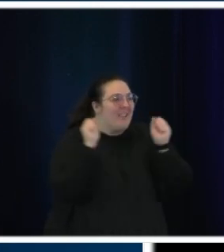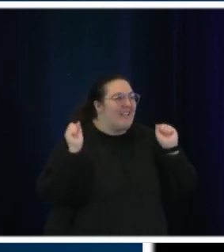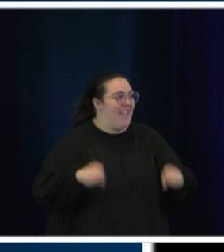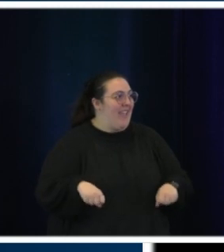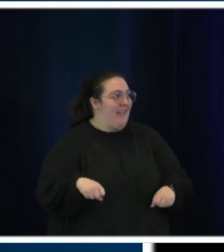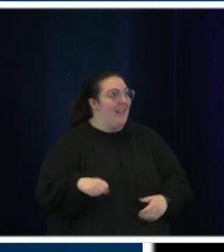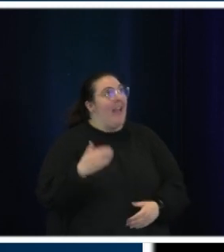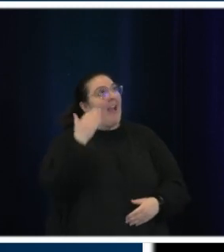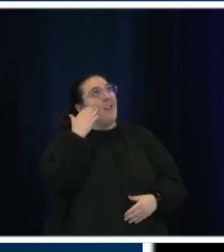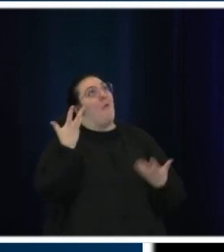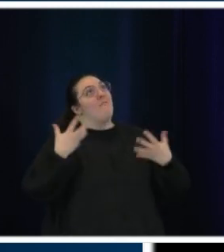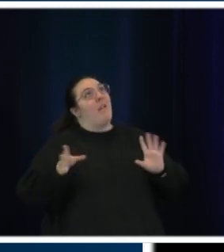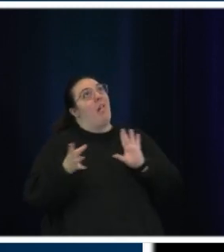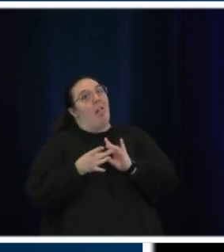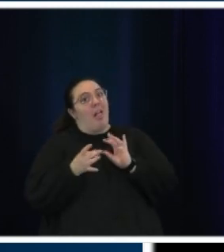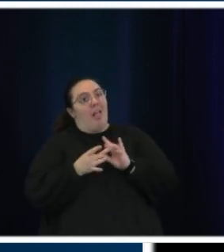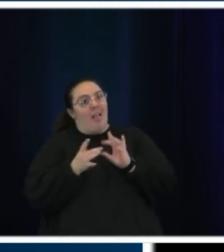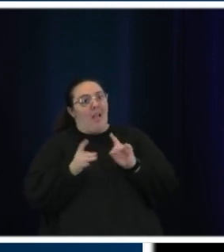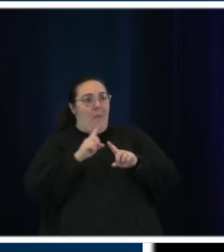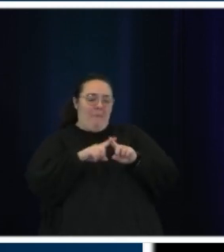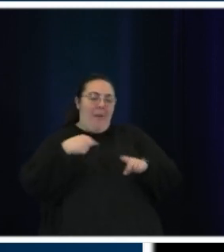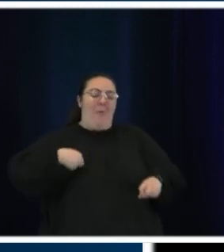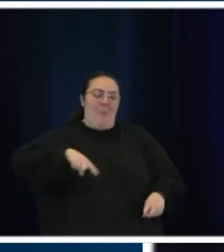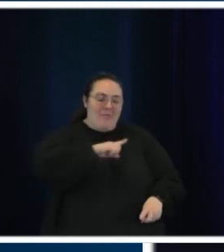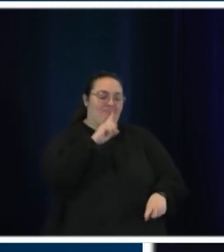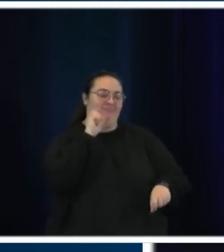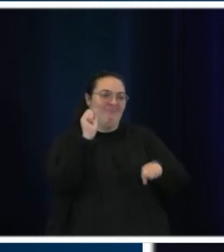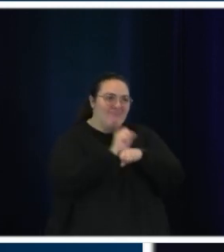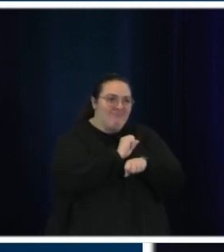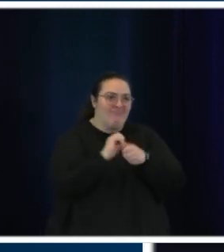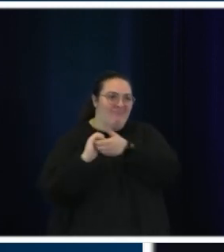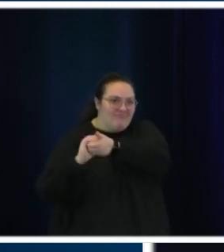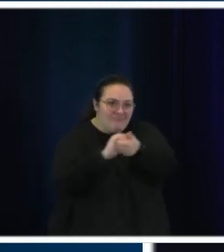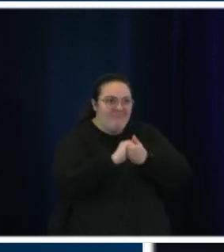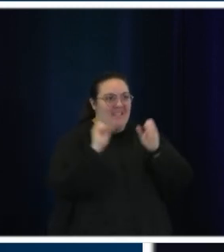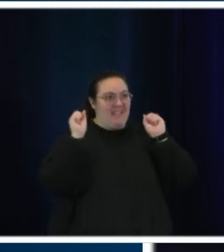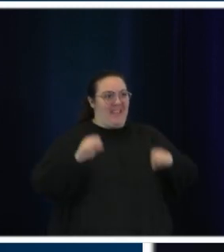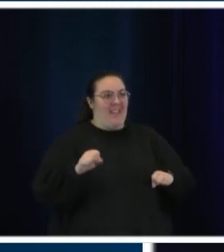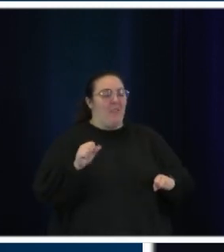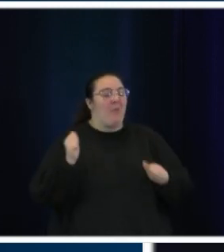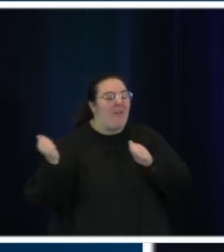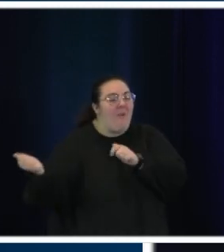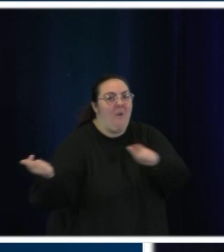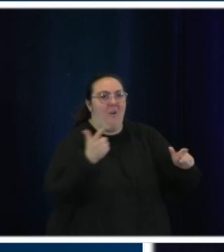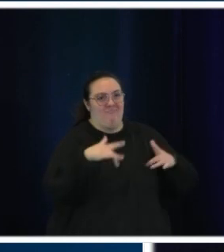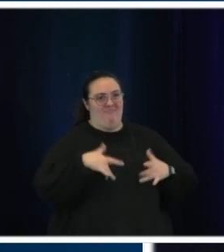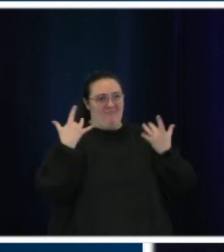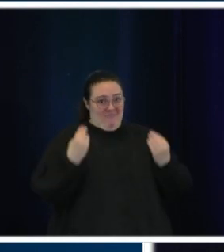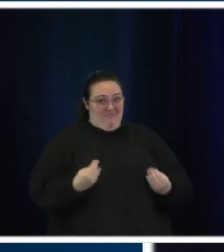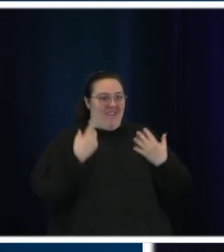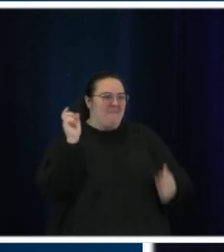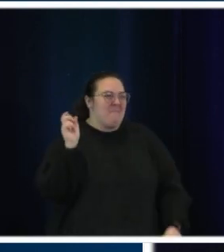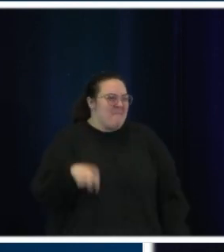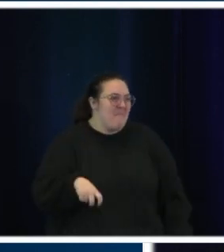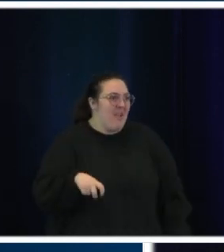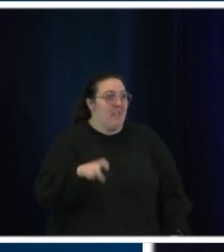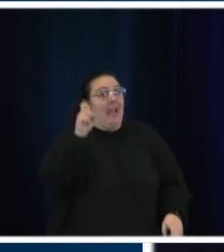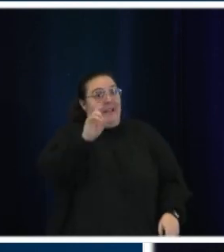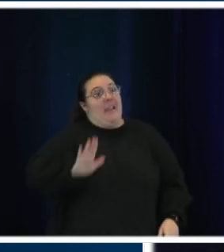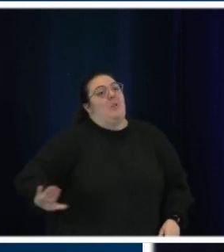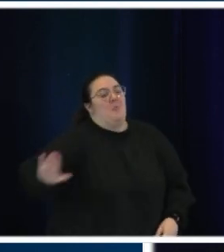weren't feeling too good, but we're all in this together and we all need to thrive and we need all of you to help us with